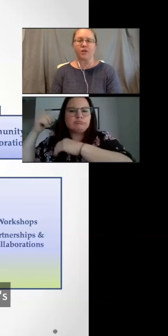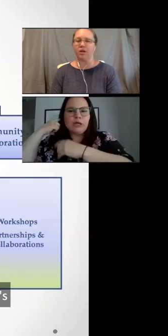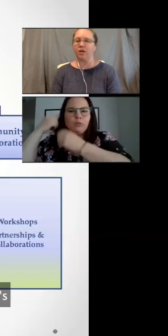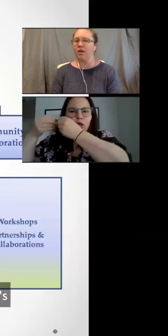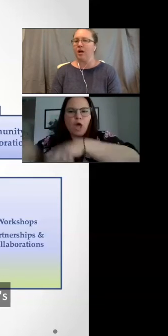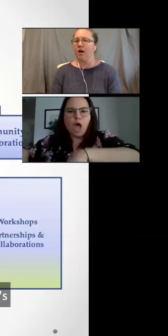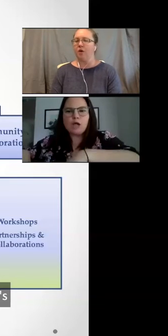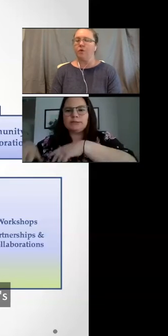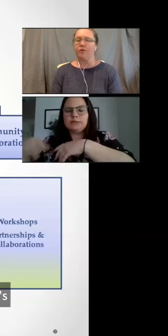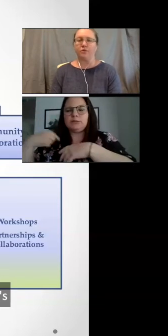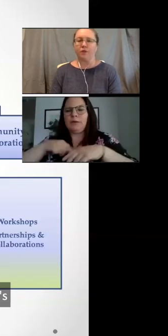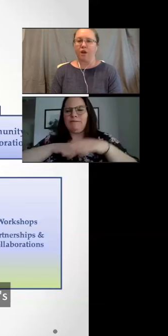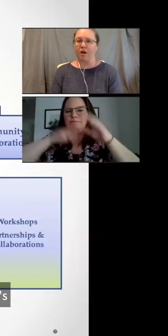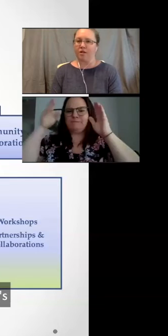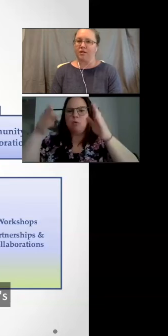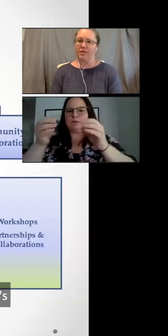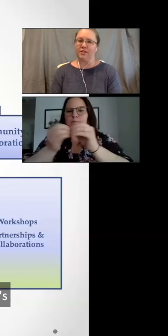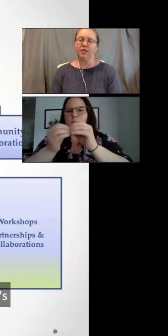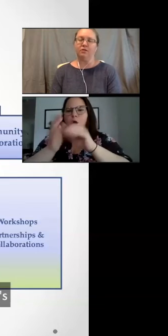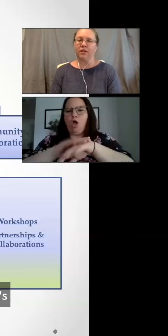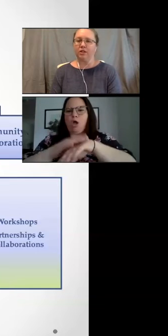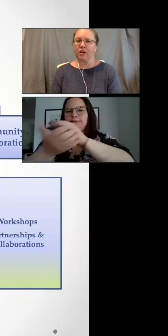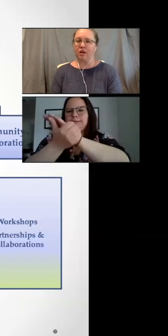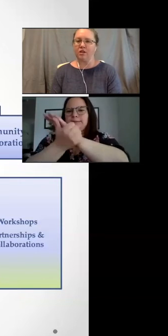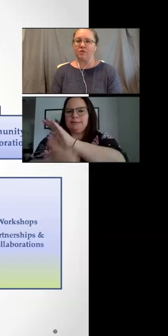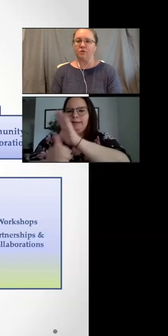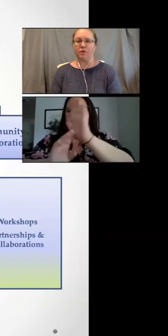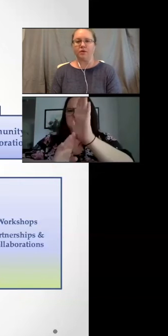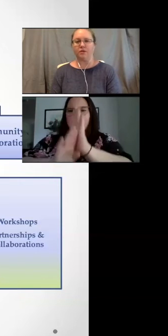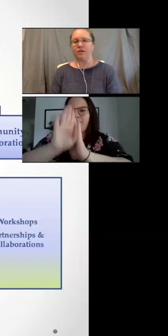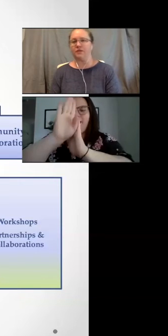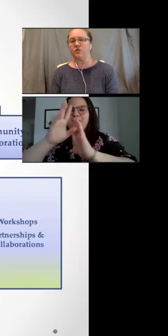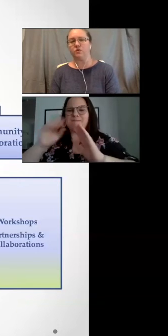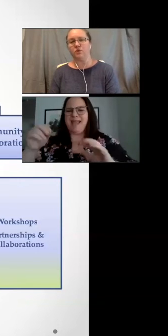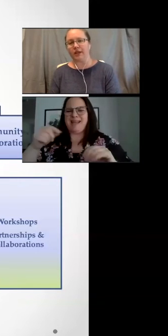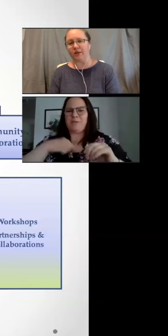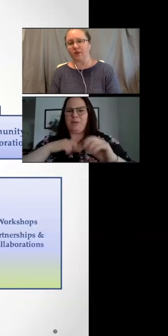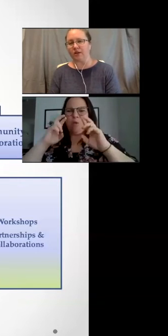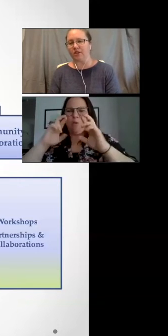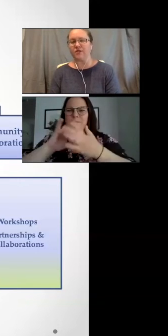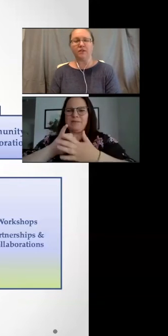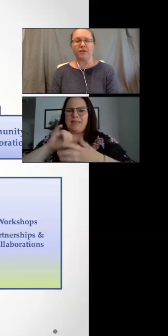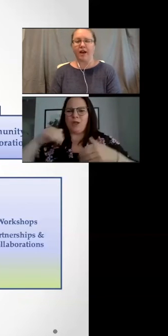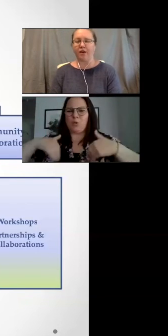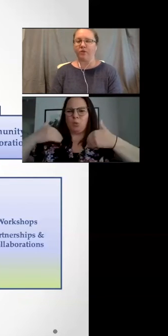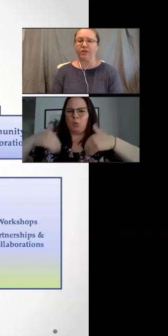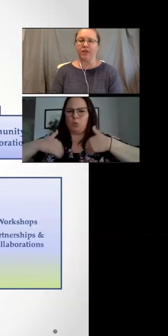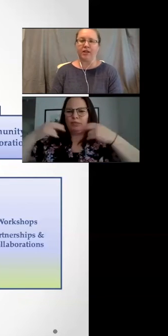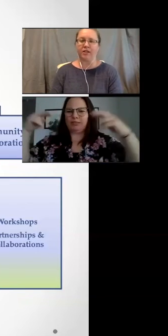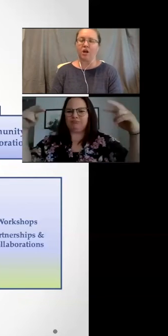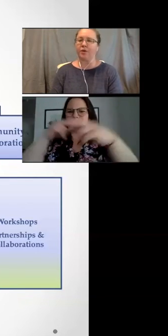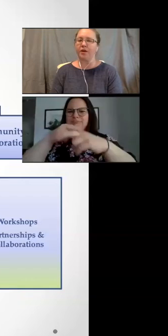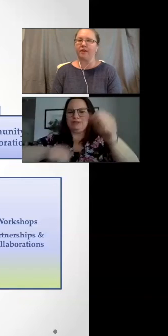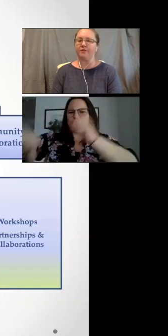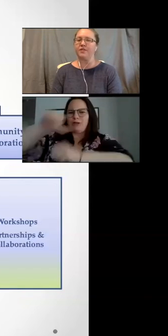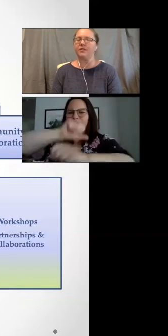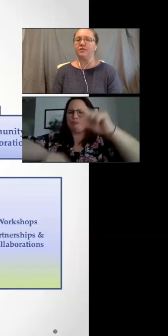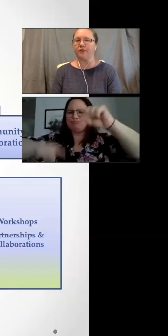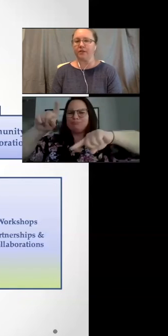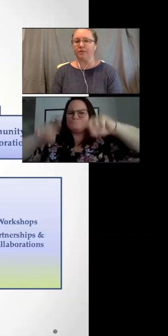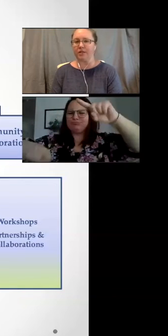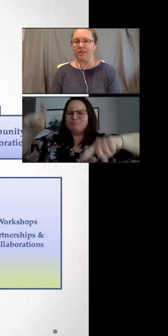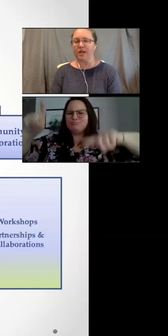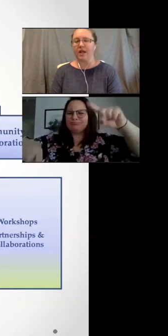focused on whether or not it's hearing loss or whether it's visual language. There's none of that. We're looking at a topic of